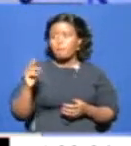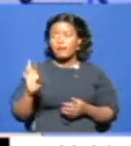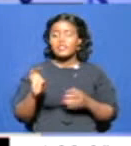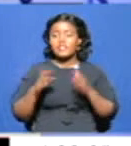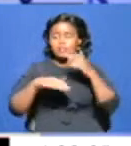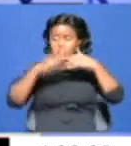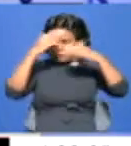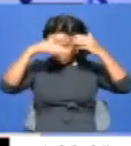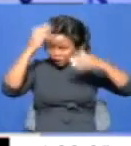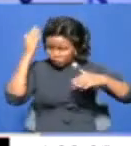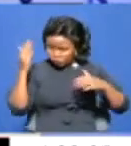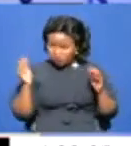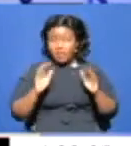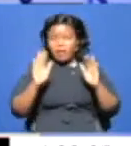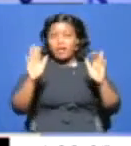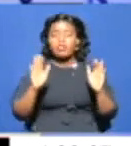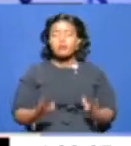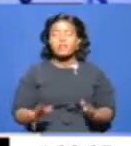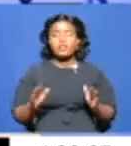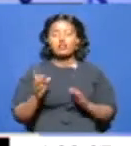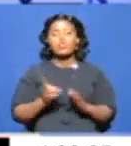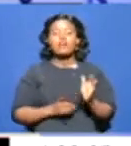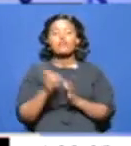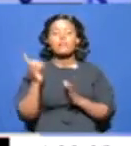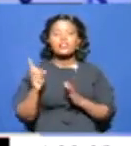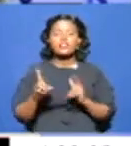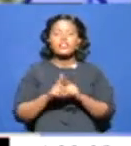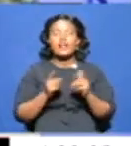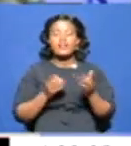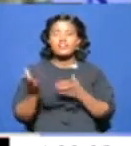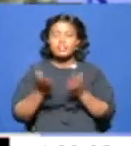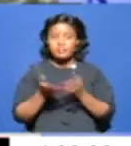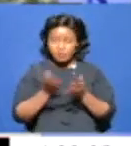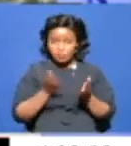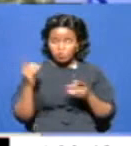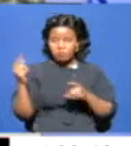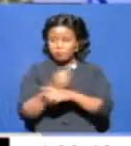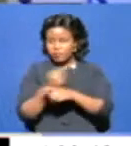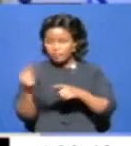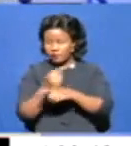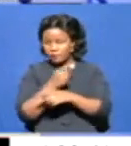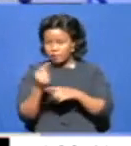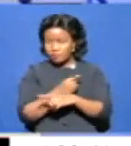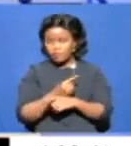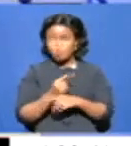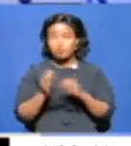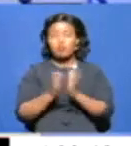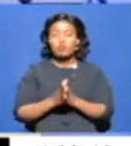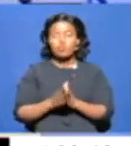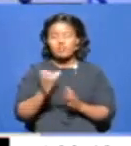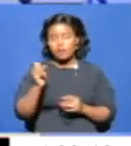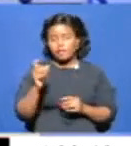the development and delivery of maritime training in compliance with the STCW